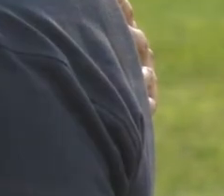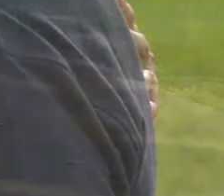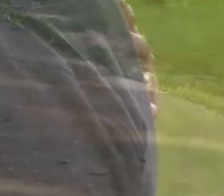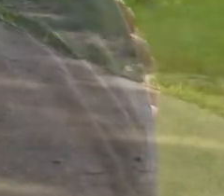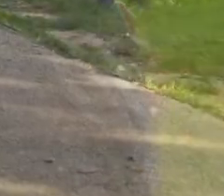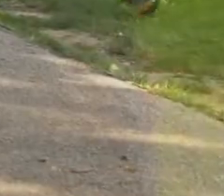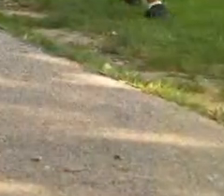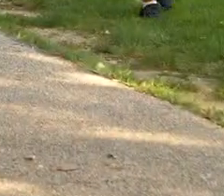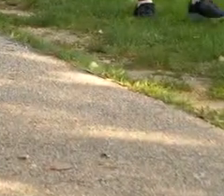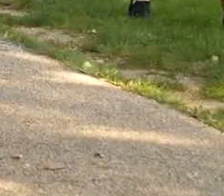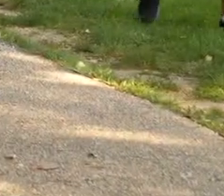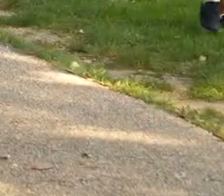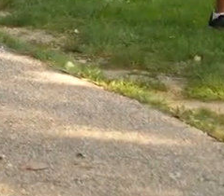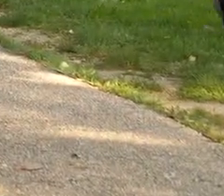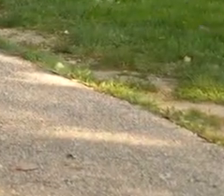down.